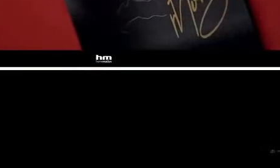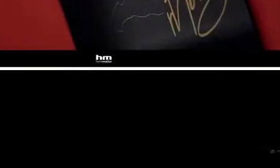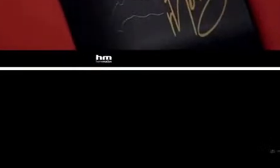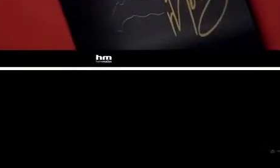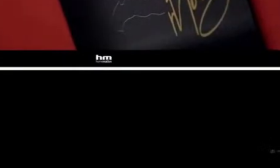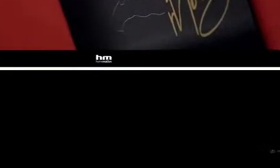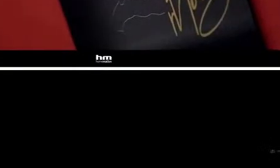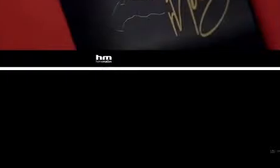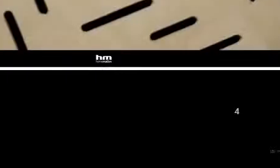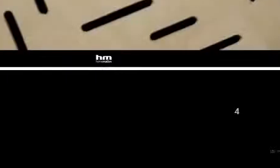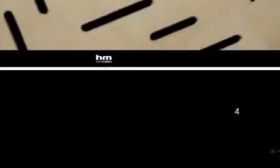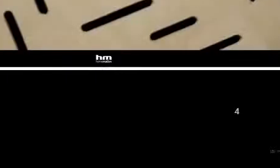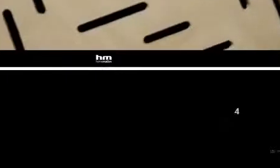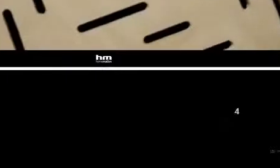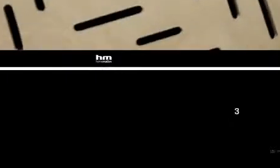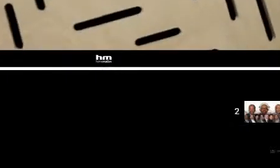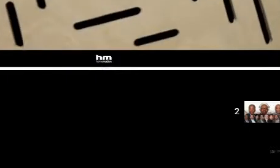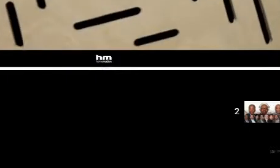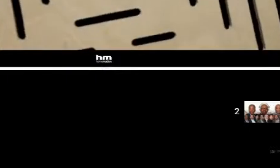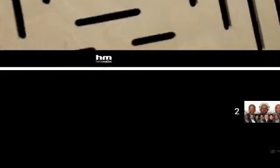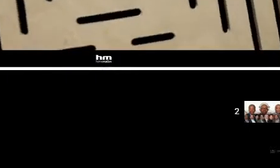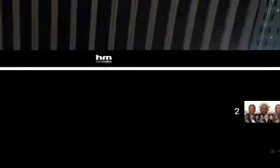Okay.